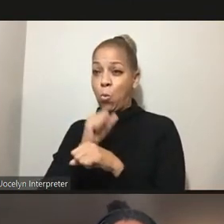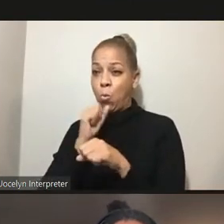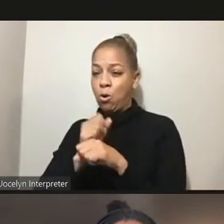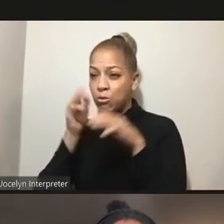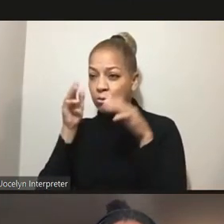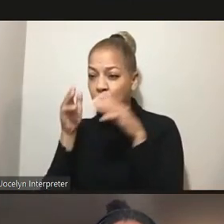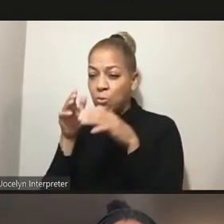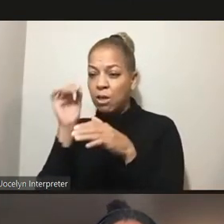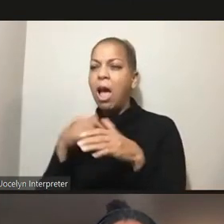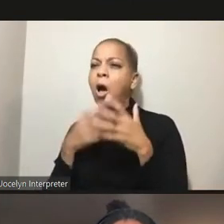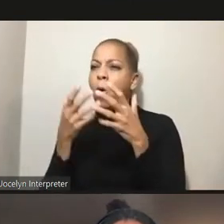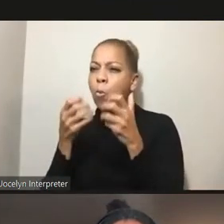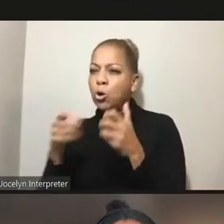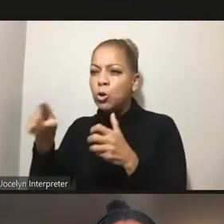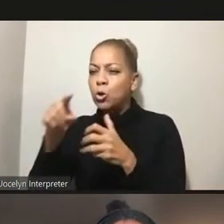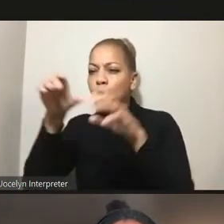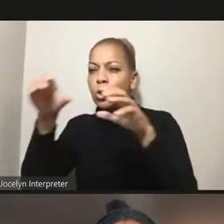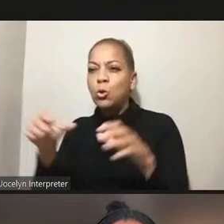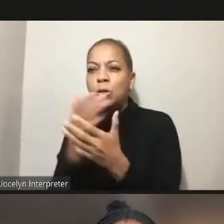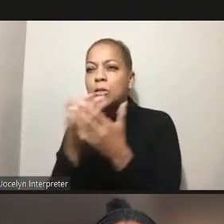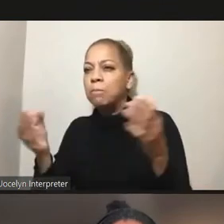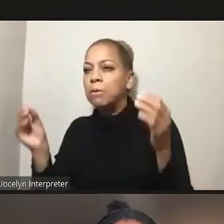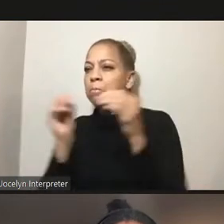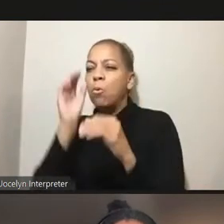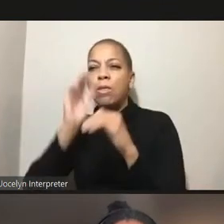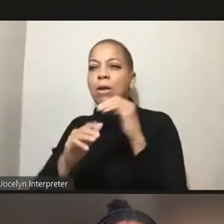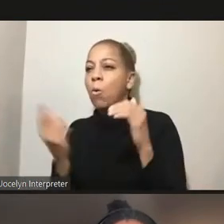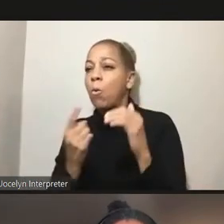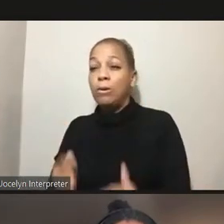do something more than just survive.